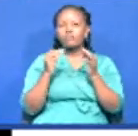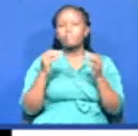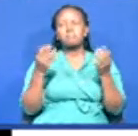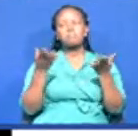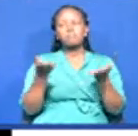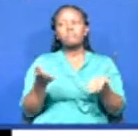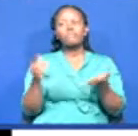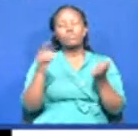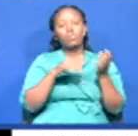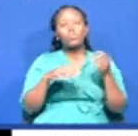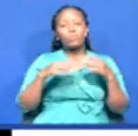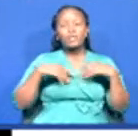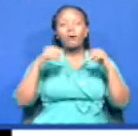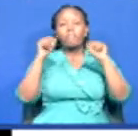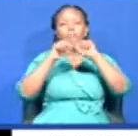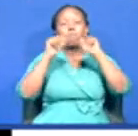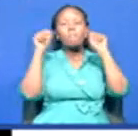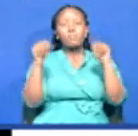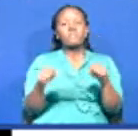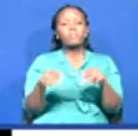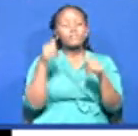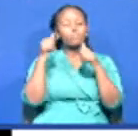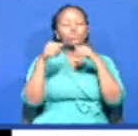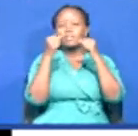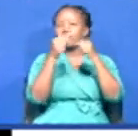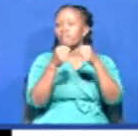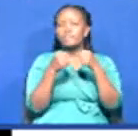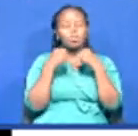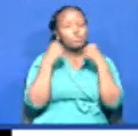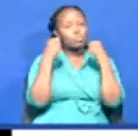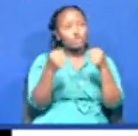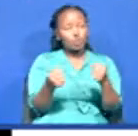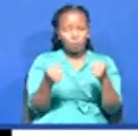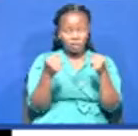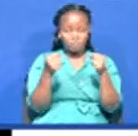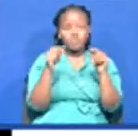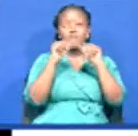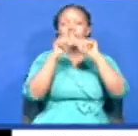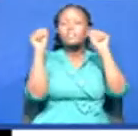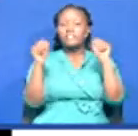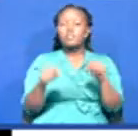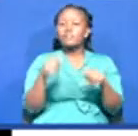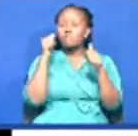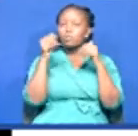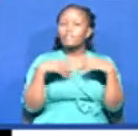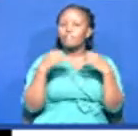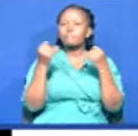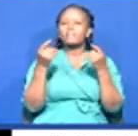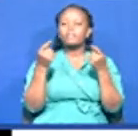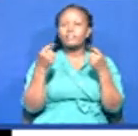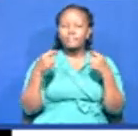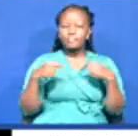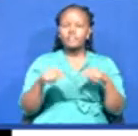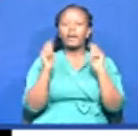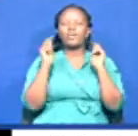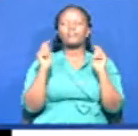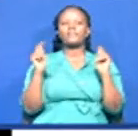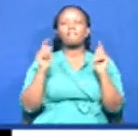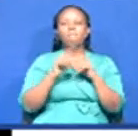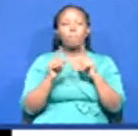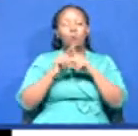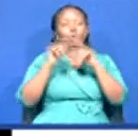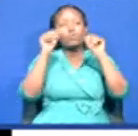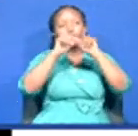have a system that is very strong, a system that has been tested, and a system that